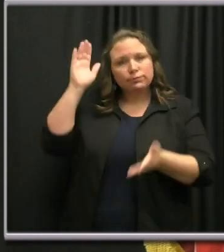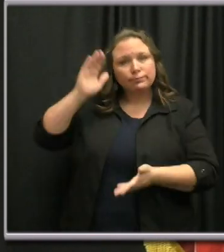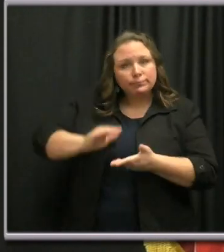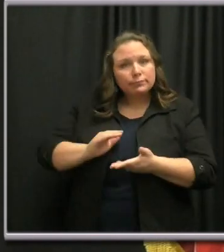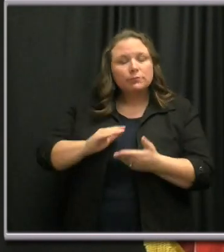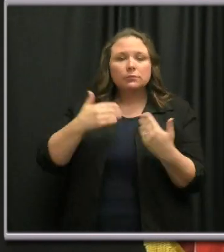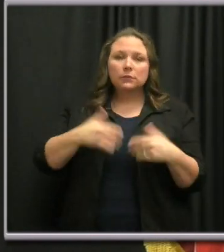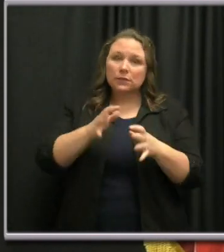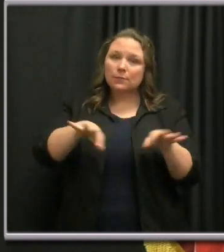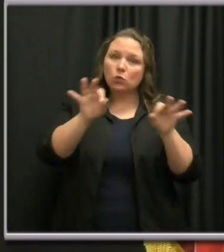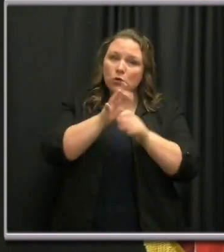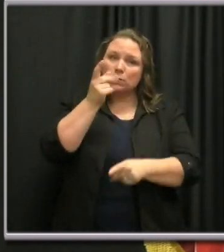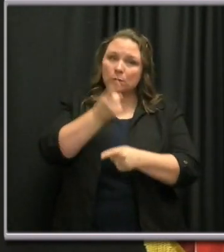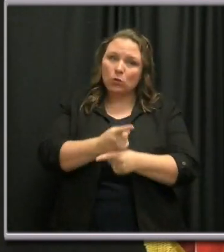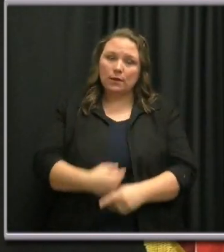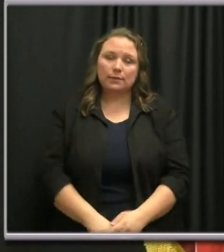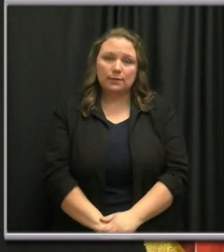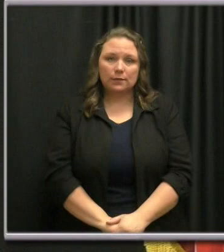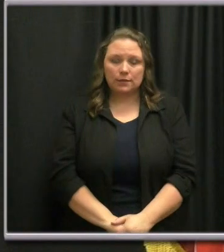right. Thank you, Julia.